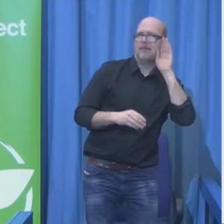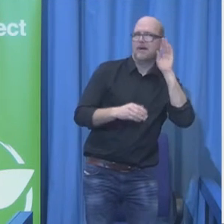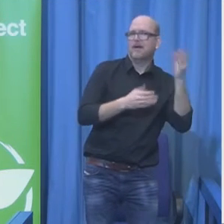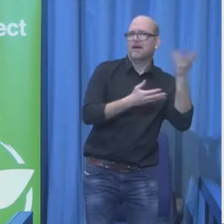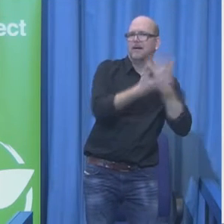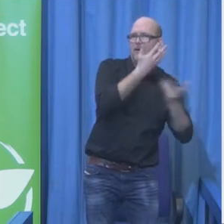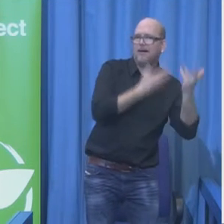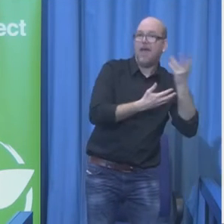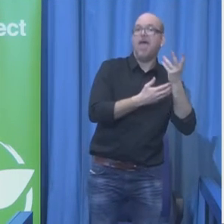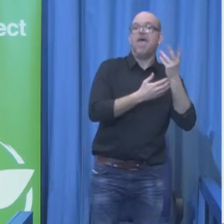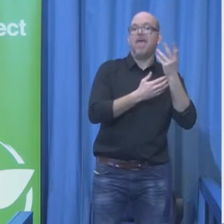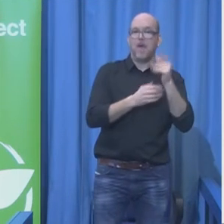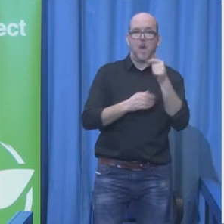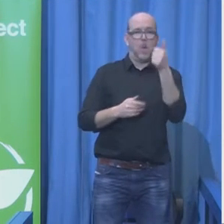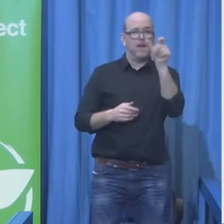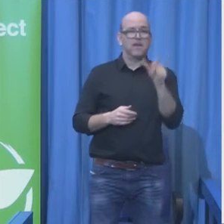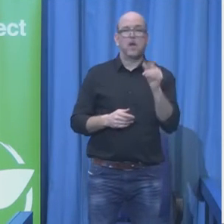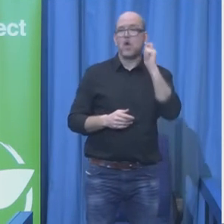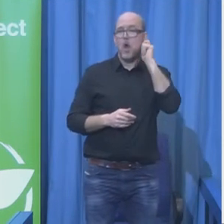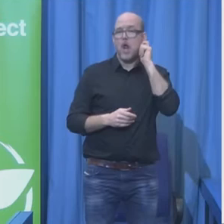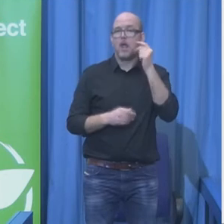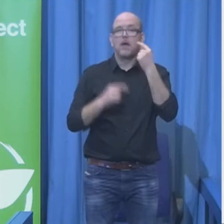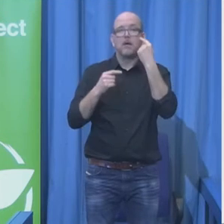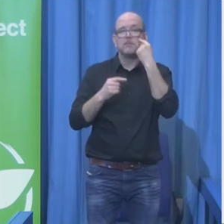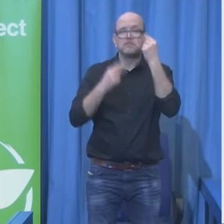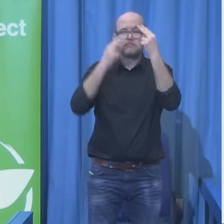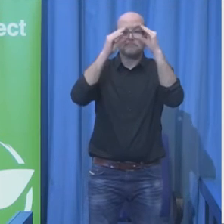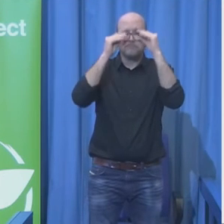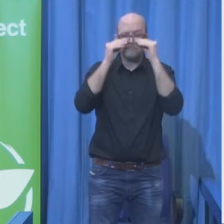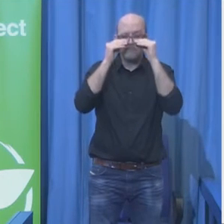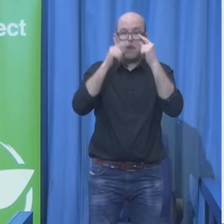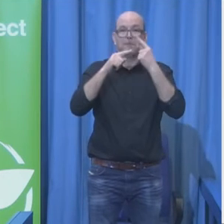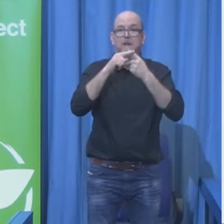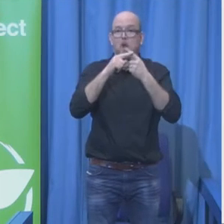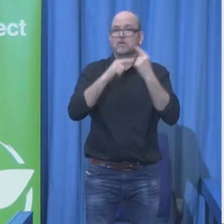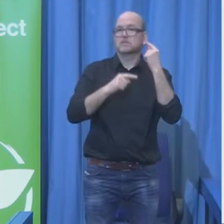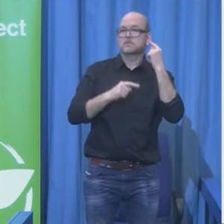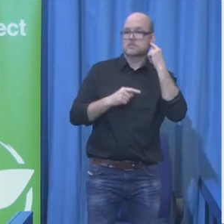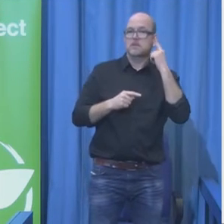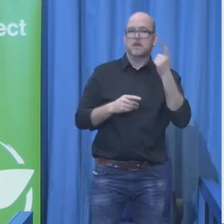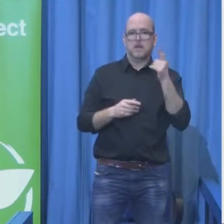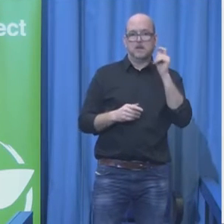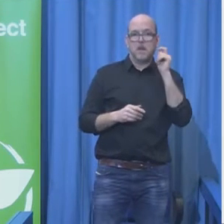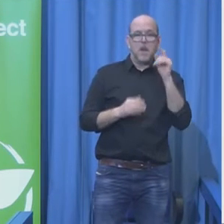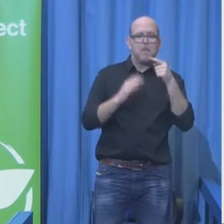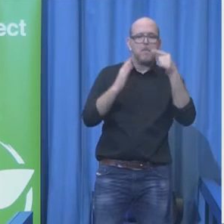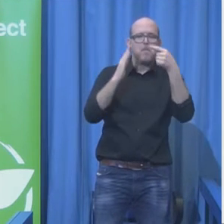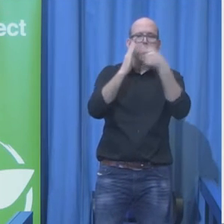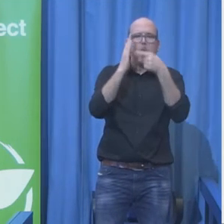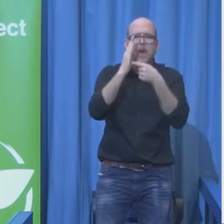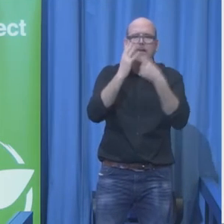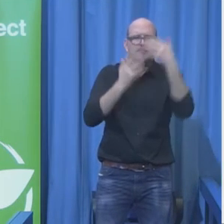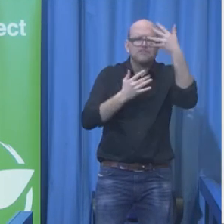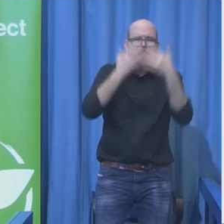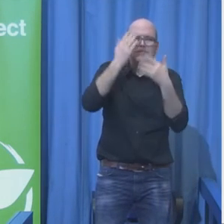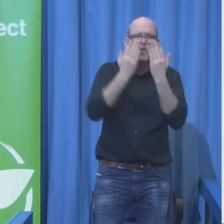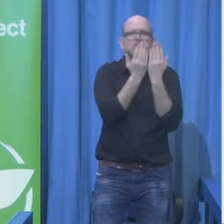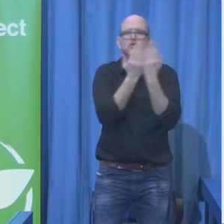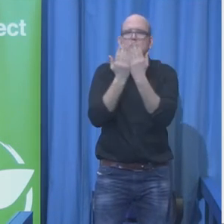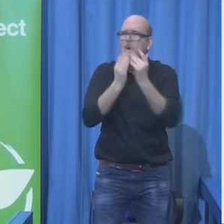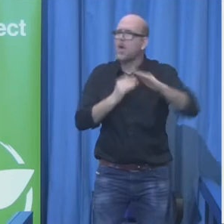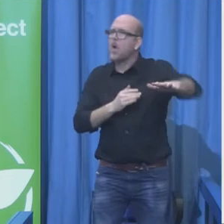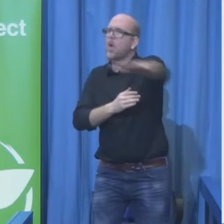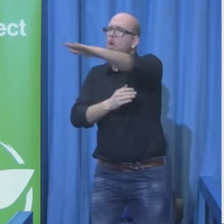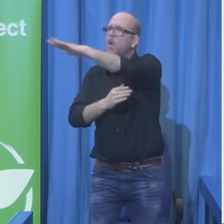mark in the high school exam. A blind girl got the highest mark in our high